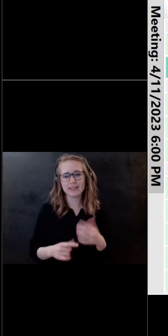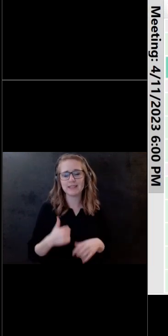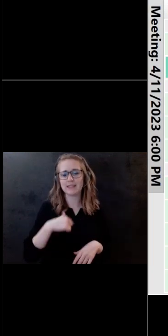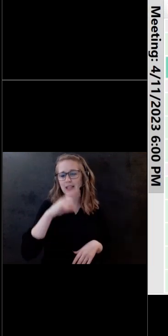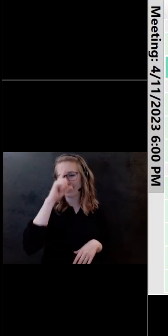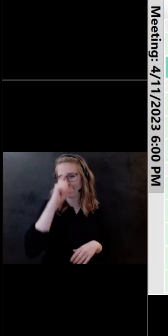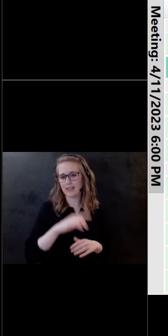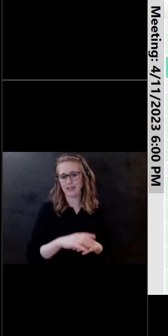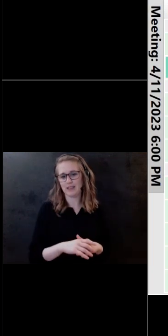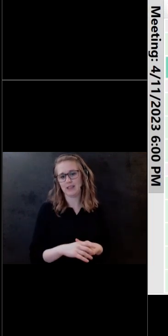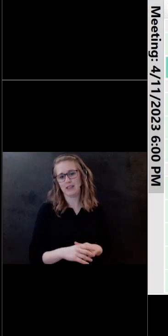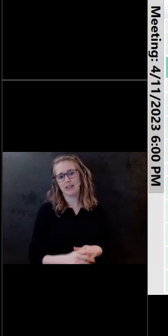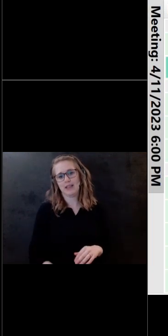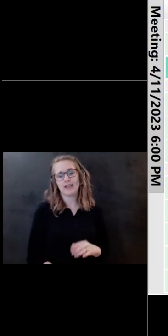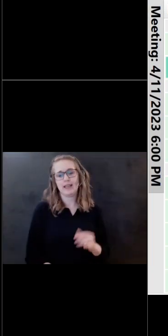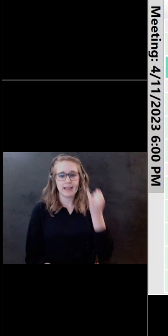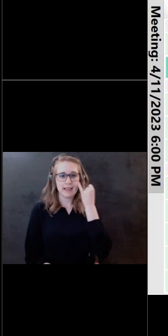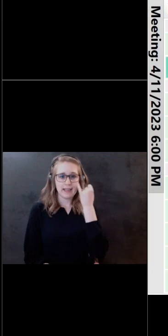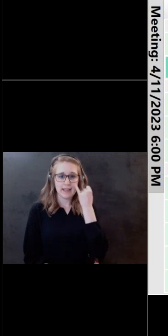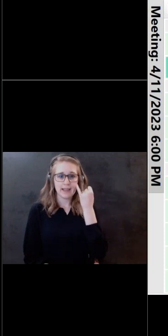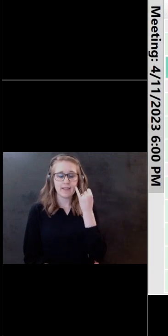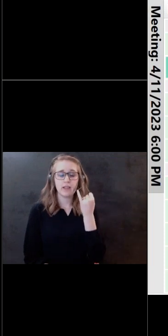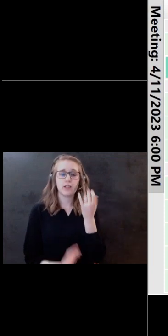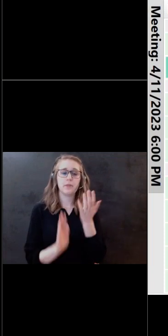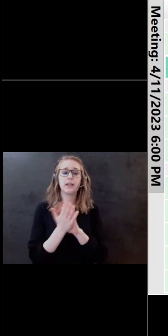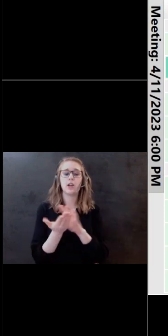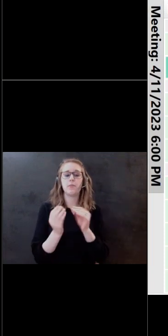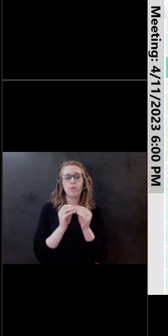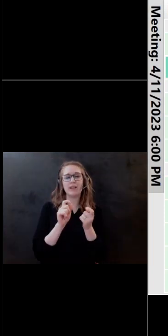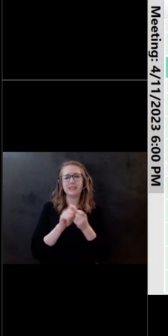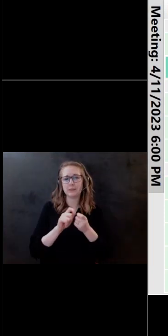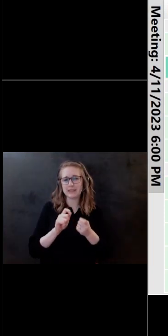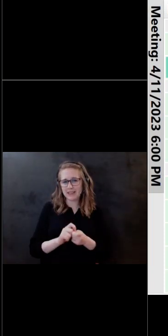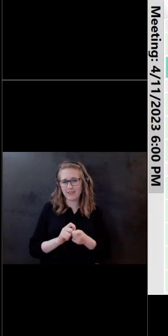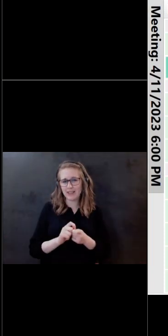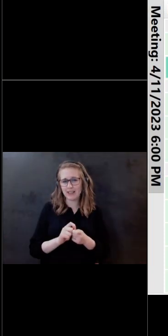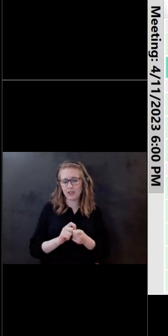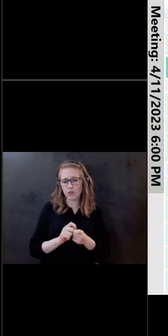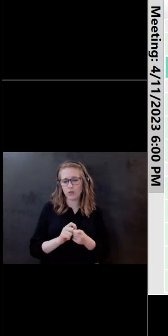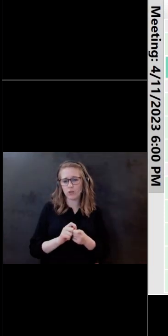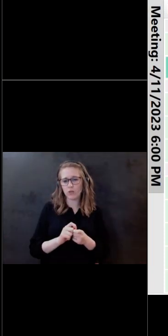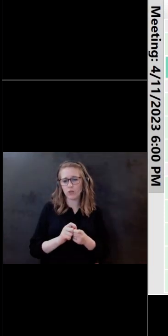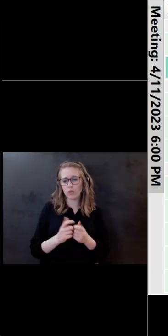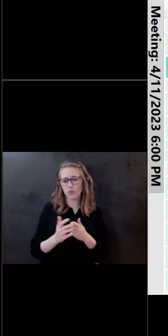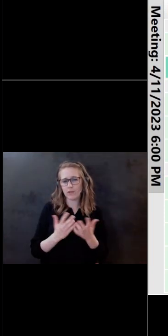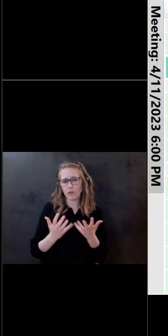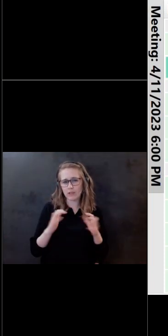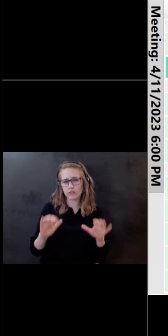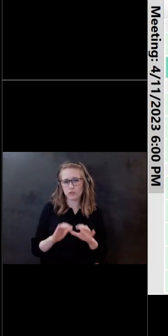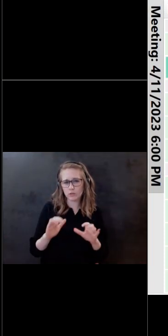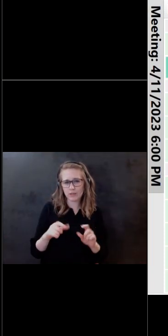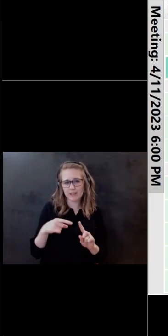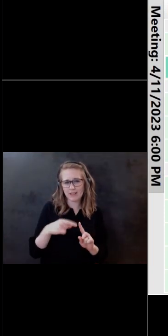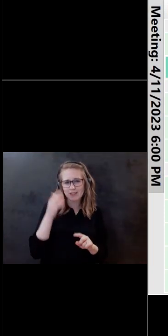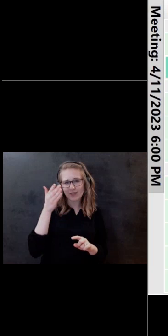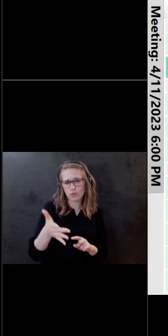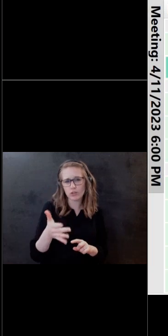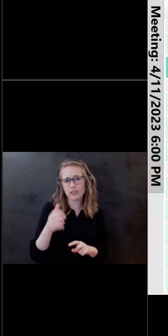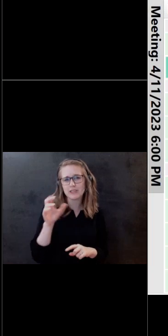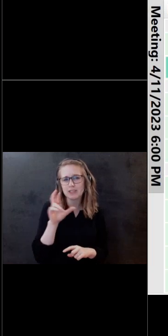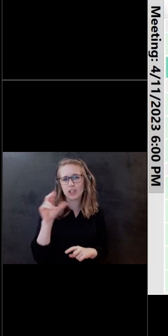that if we were to become a little bit more specific with what we want to do with this, you know, future